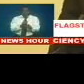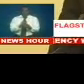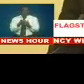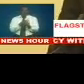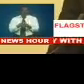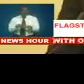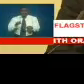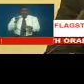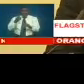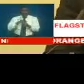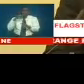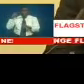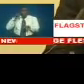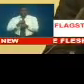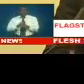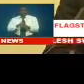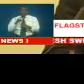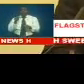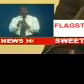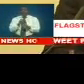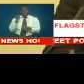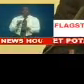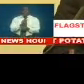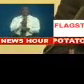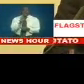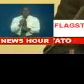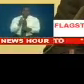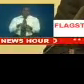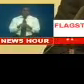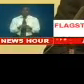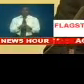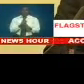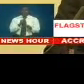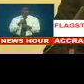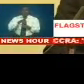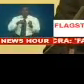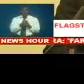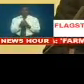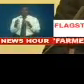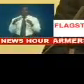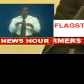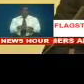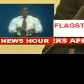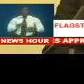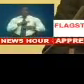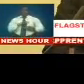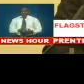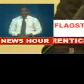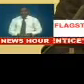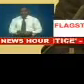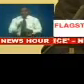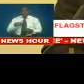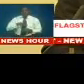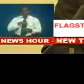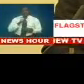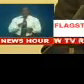products and labor are utilized to a much fuller extent or much greater extent than they are now, so that